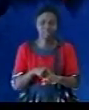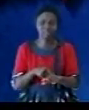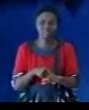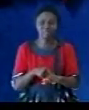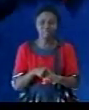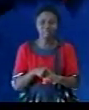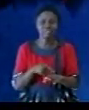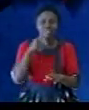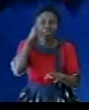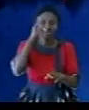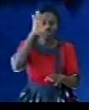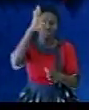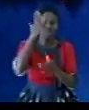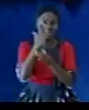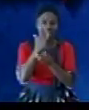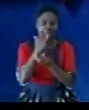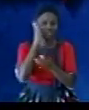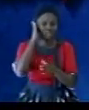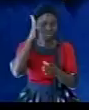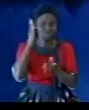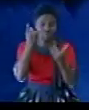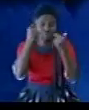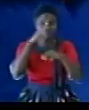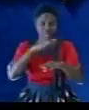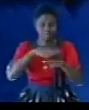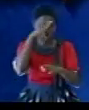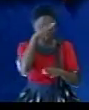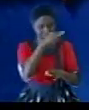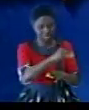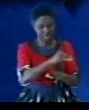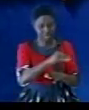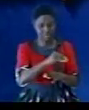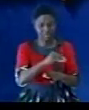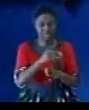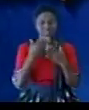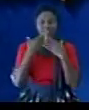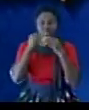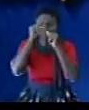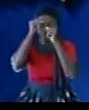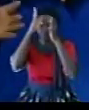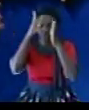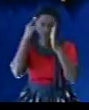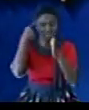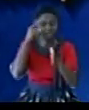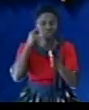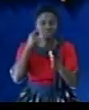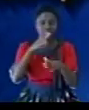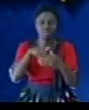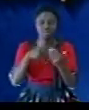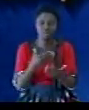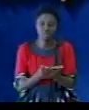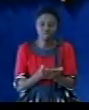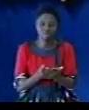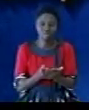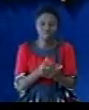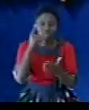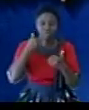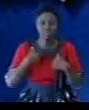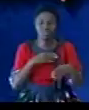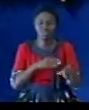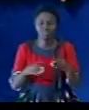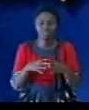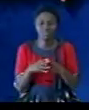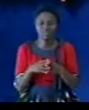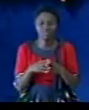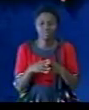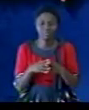stage, your hands resting upon him. Thank you, Father, for all that we have seen this morning today and the climax in this